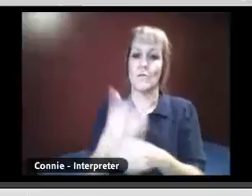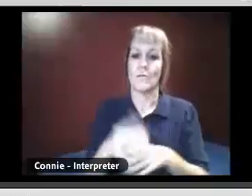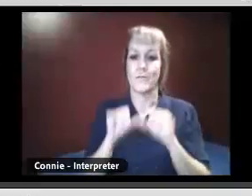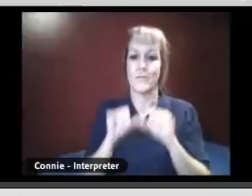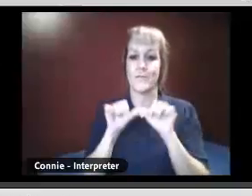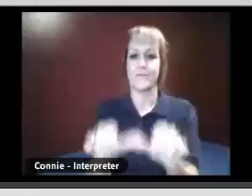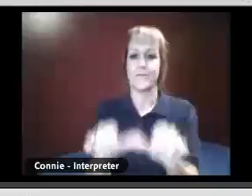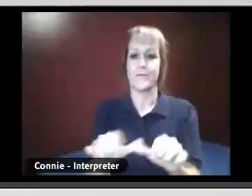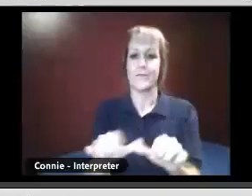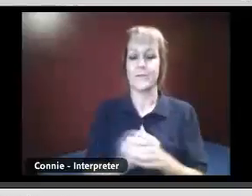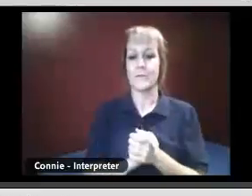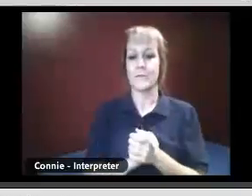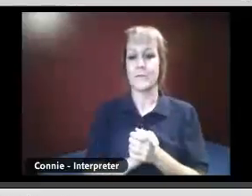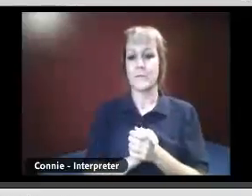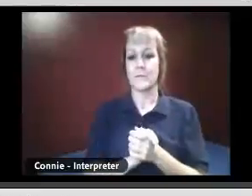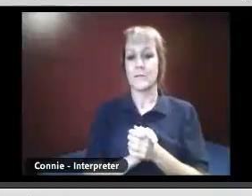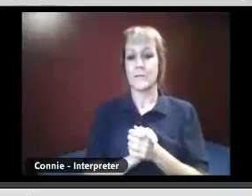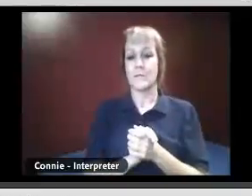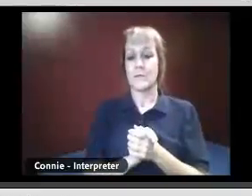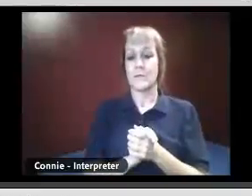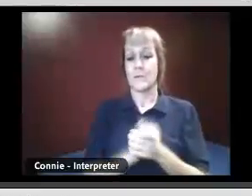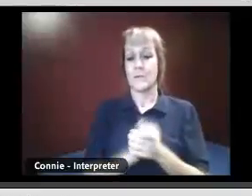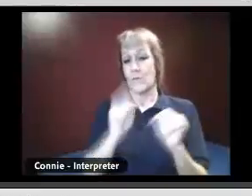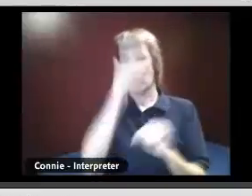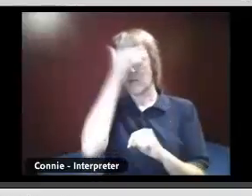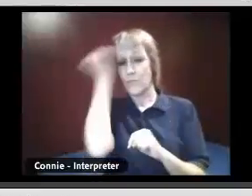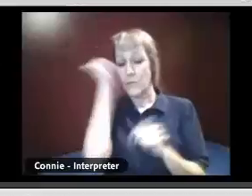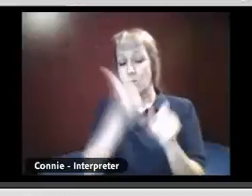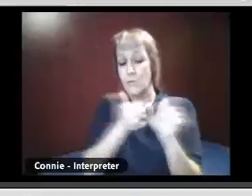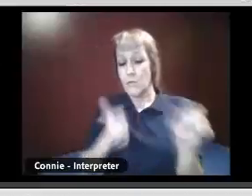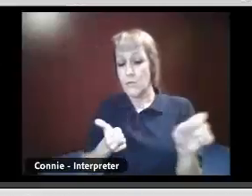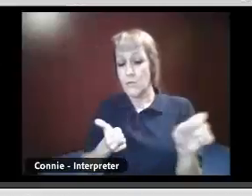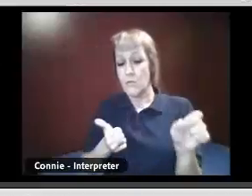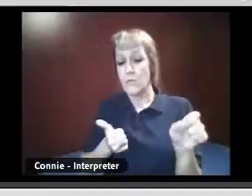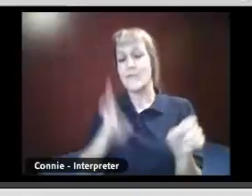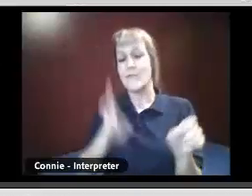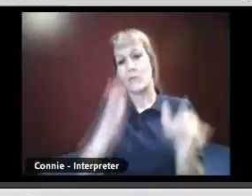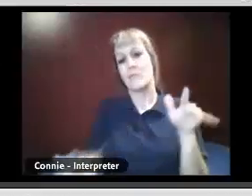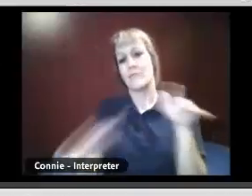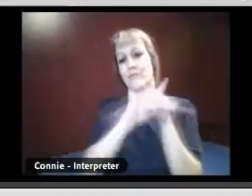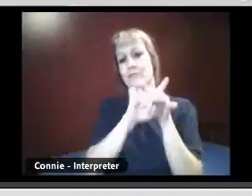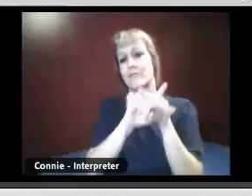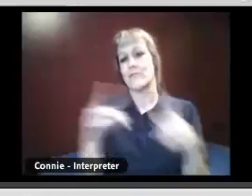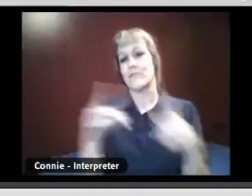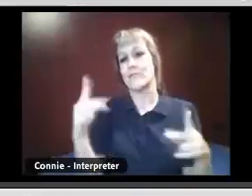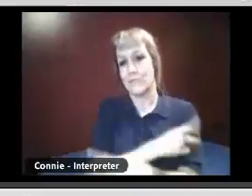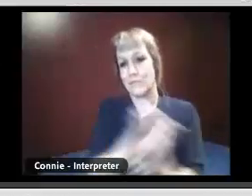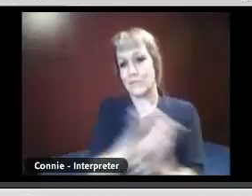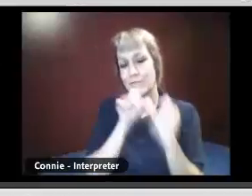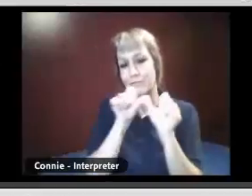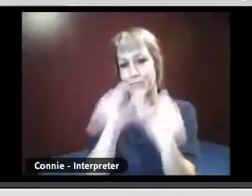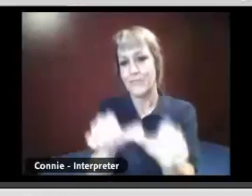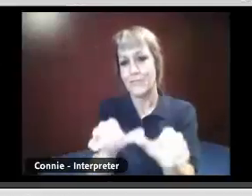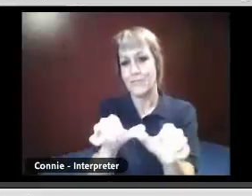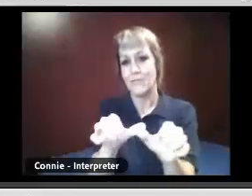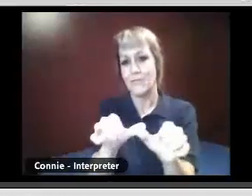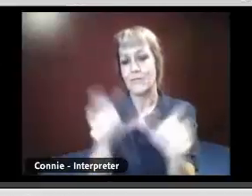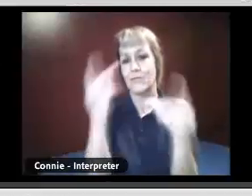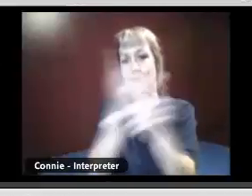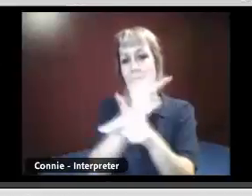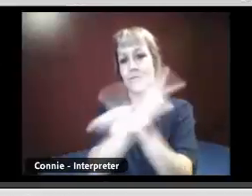And closing a door on it is only going to make the elephant come out at some point, and that elephant in the room continues to get bigger and